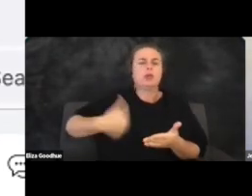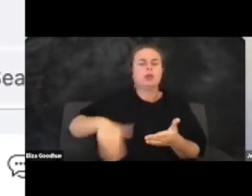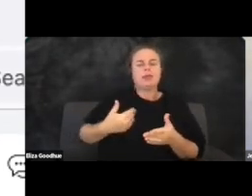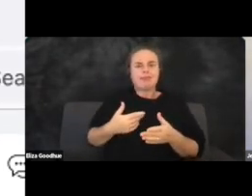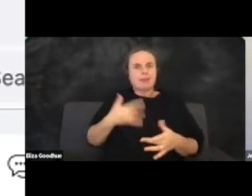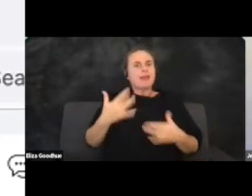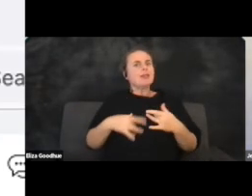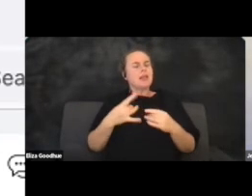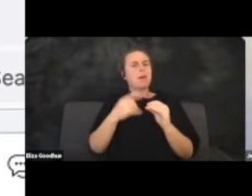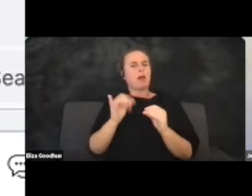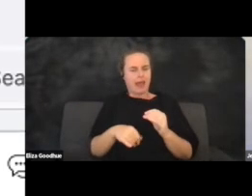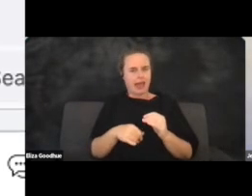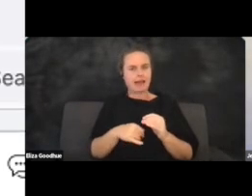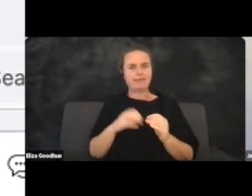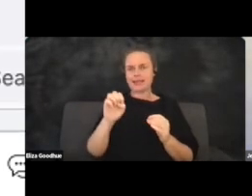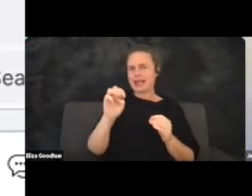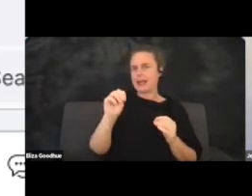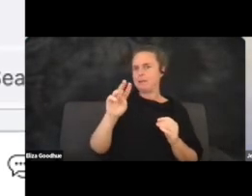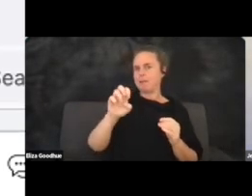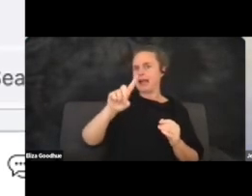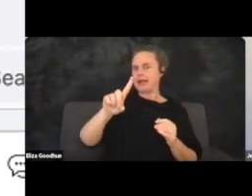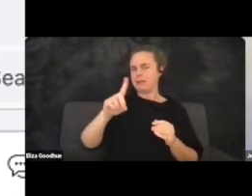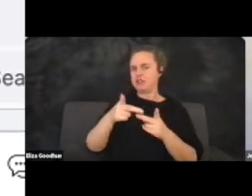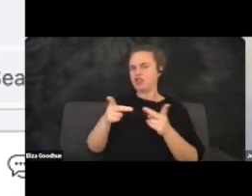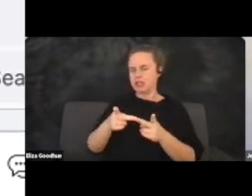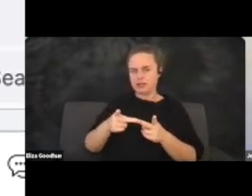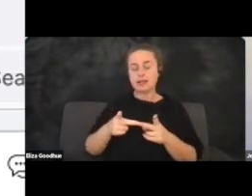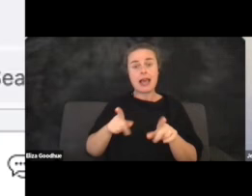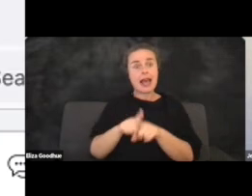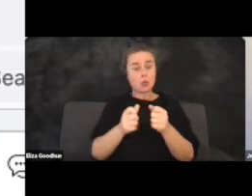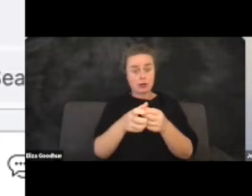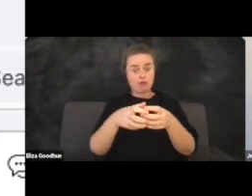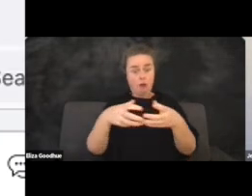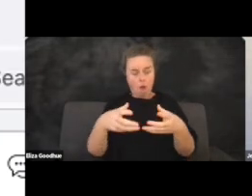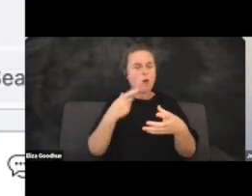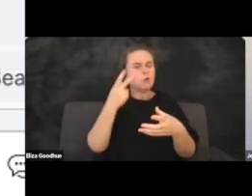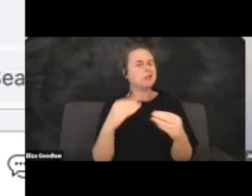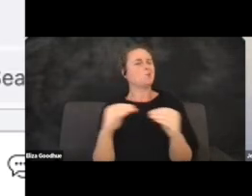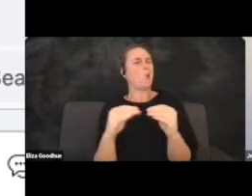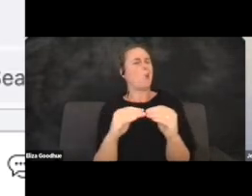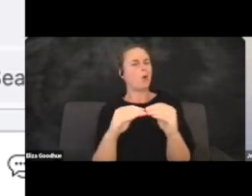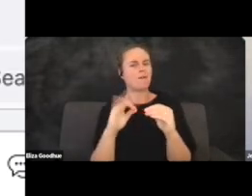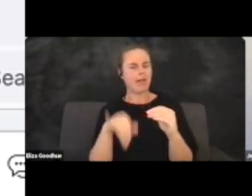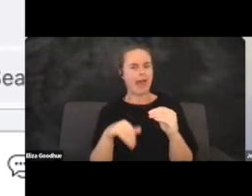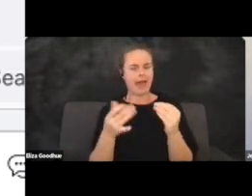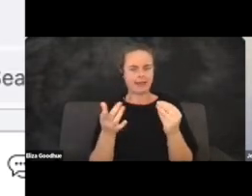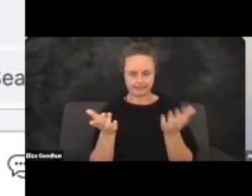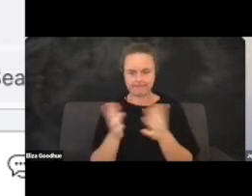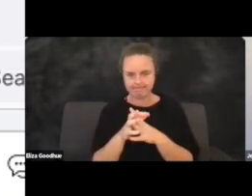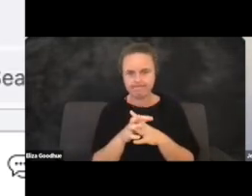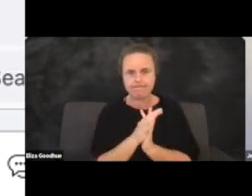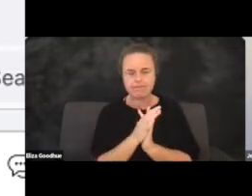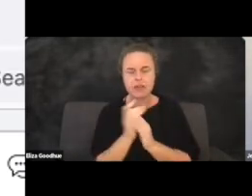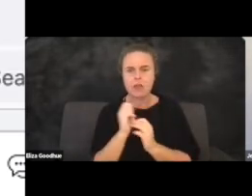excited about. And also as we continue to want to grow, it's something that we'd love to see an increase on. And there was some